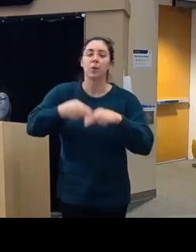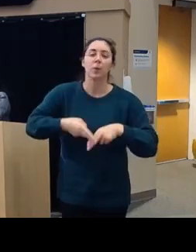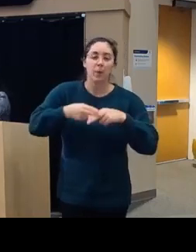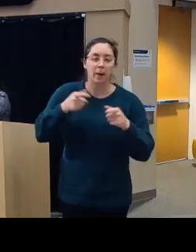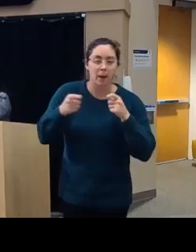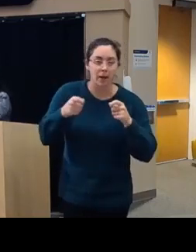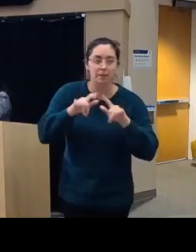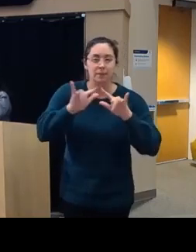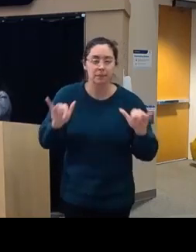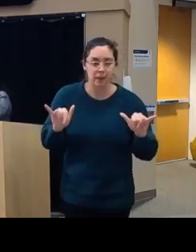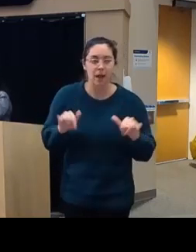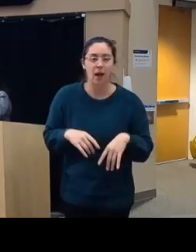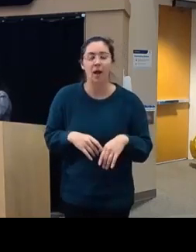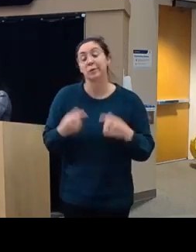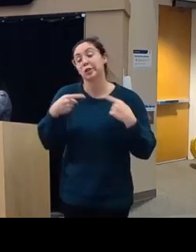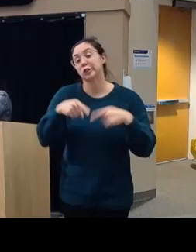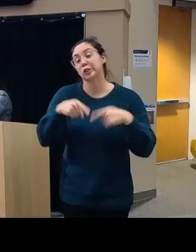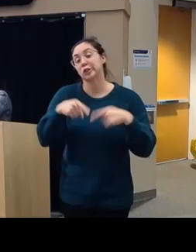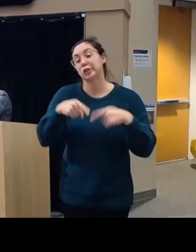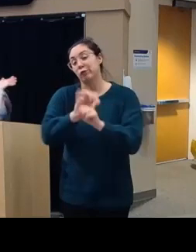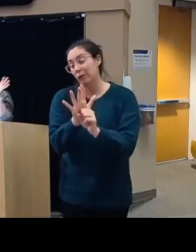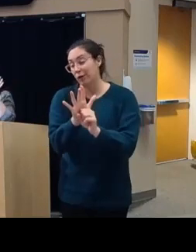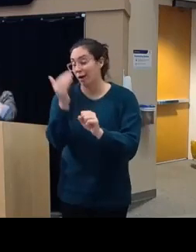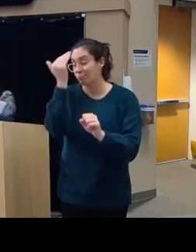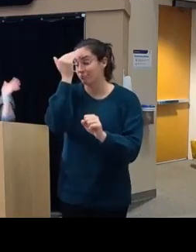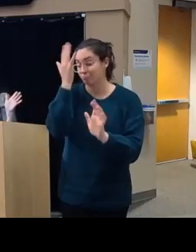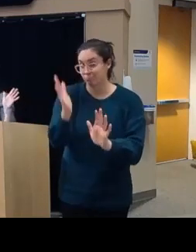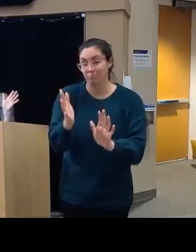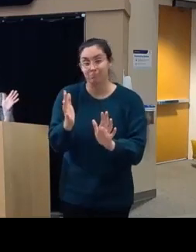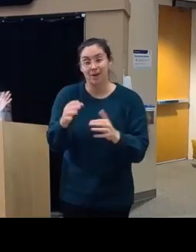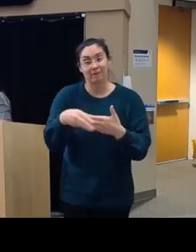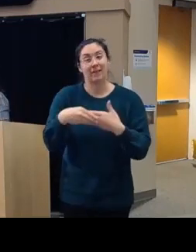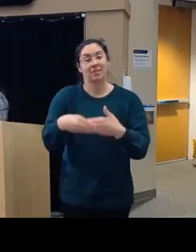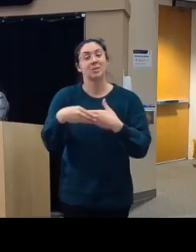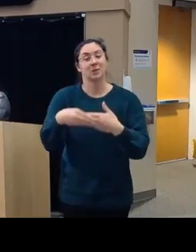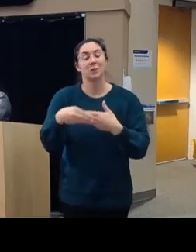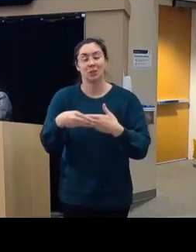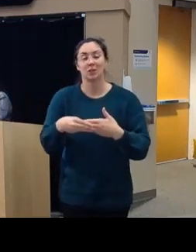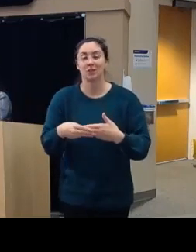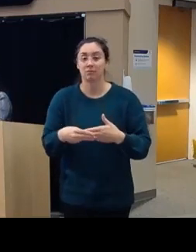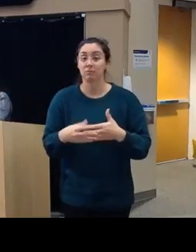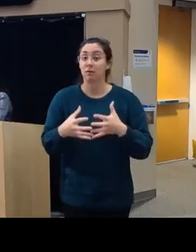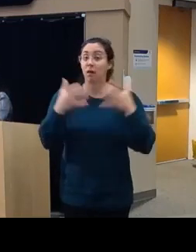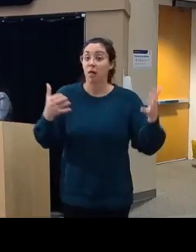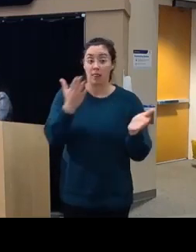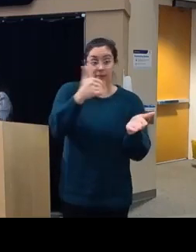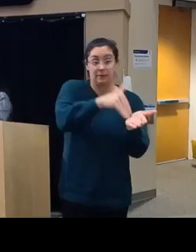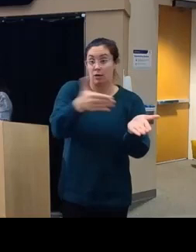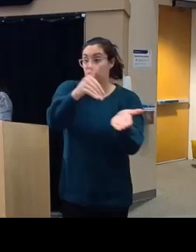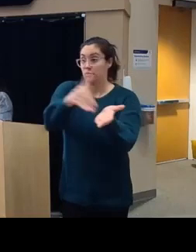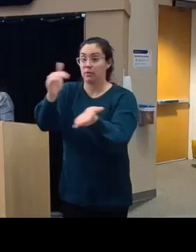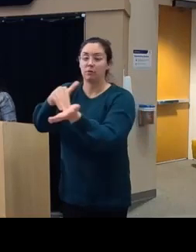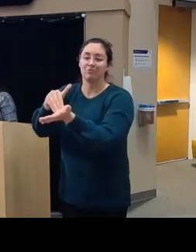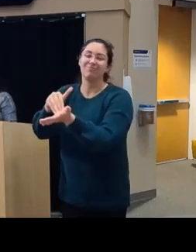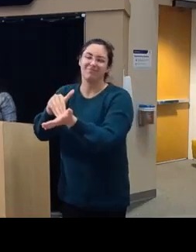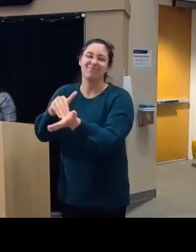same time. Although, like I said, it was during COVID, so we had to be flexible. And actually, a lot of the centers were ending up